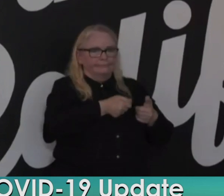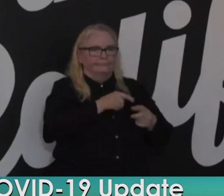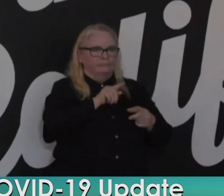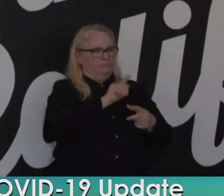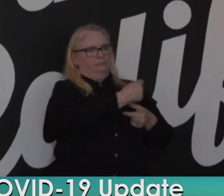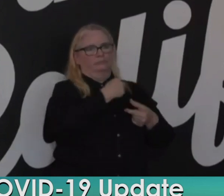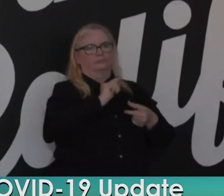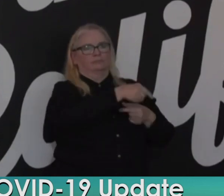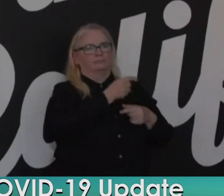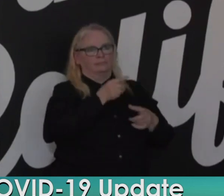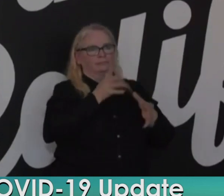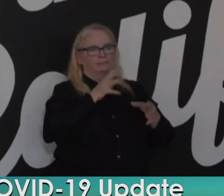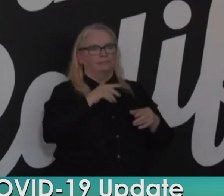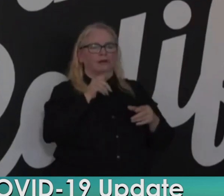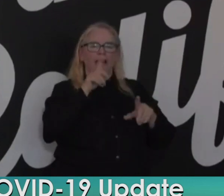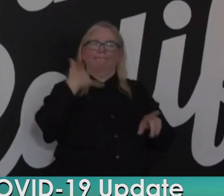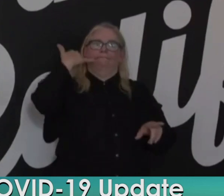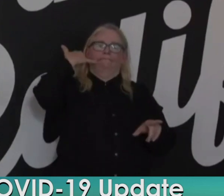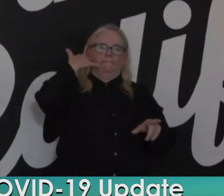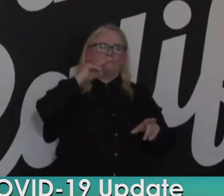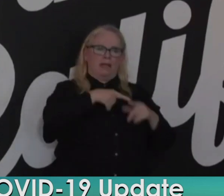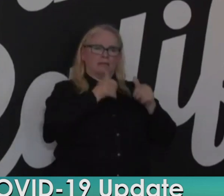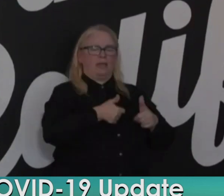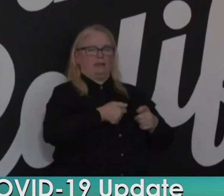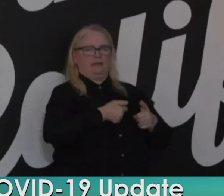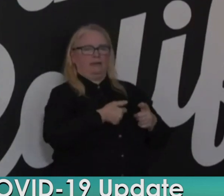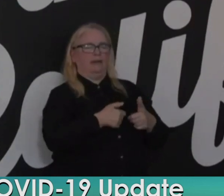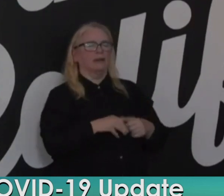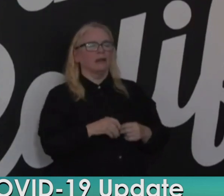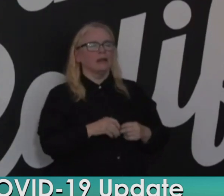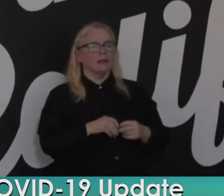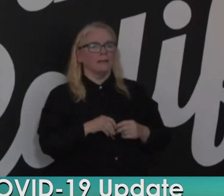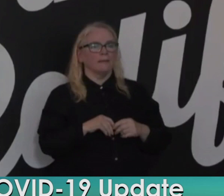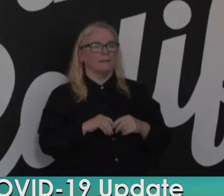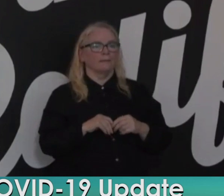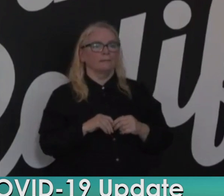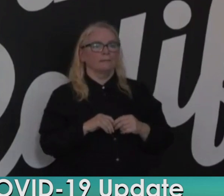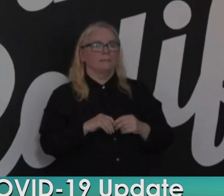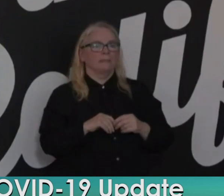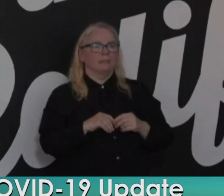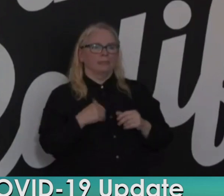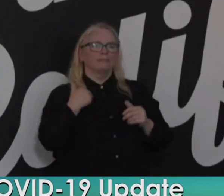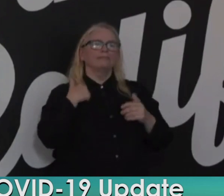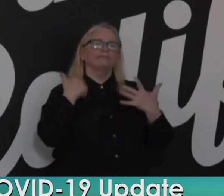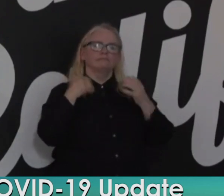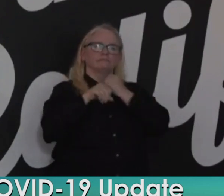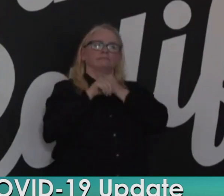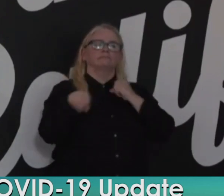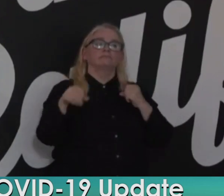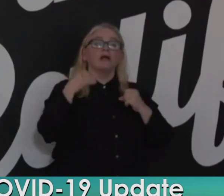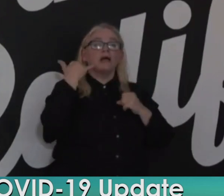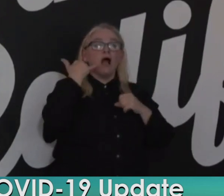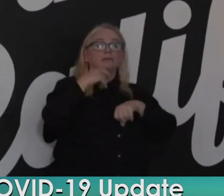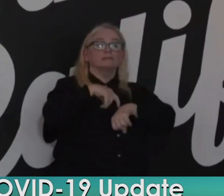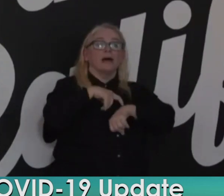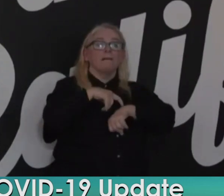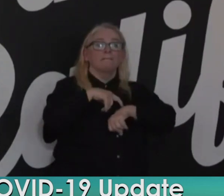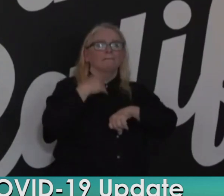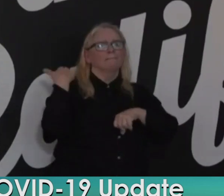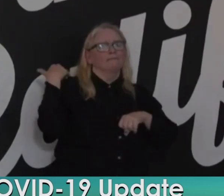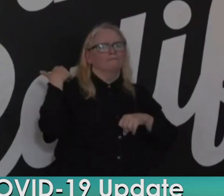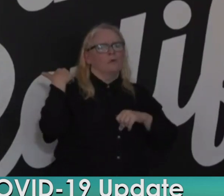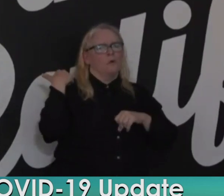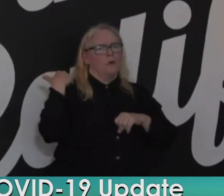bear. We talked about the fact that we extended the hours of operation on our call center since 2013. We're 8 a.m.